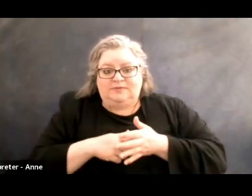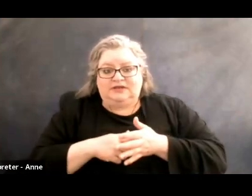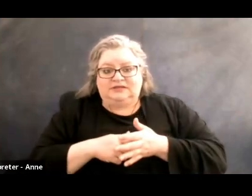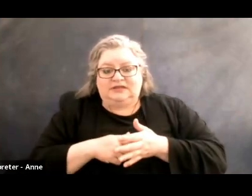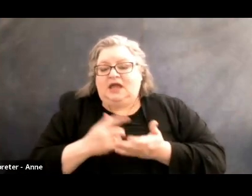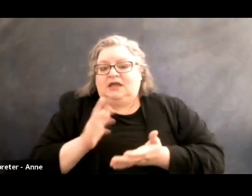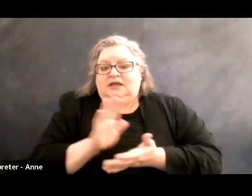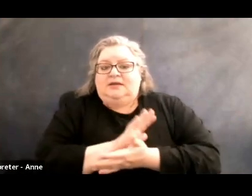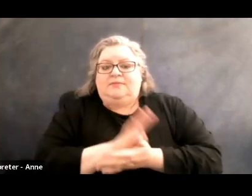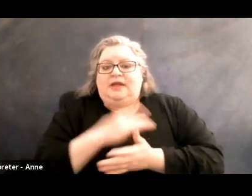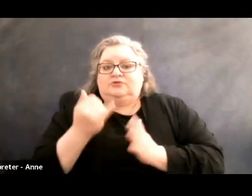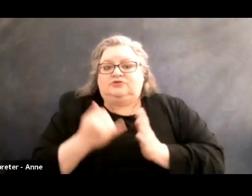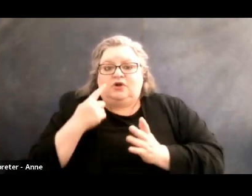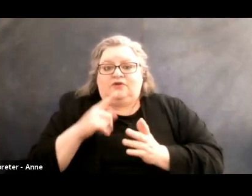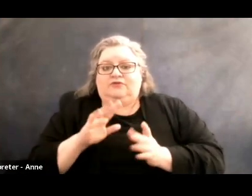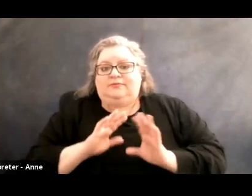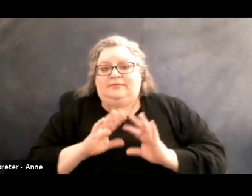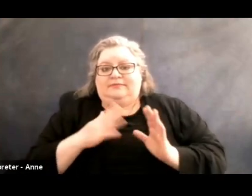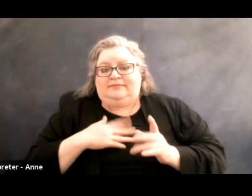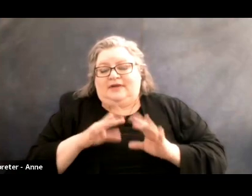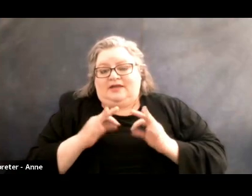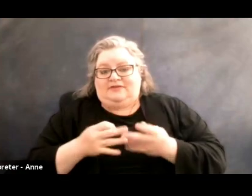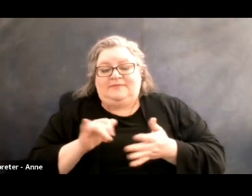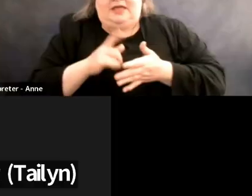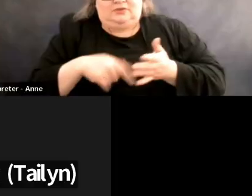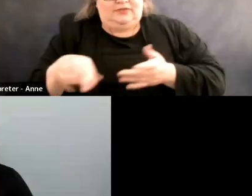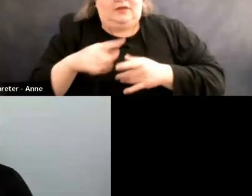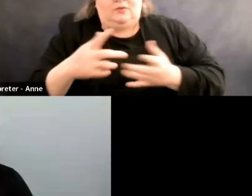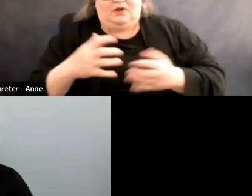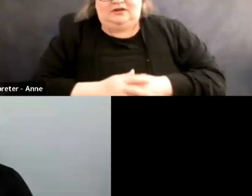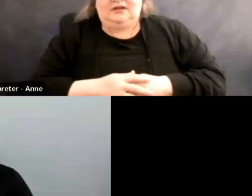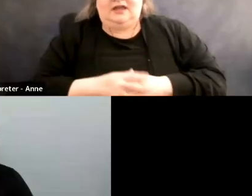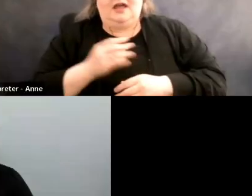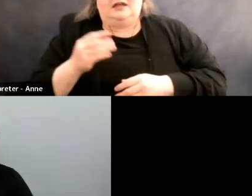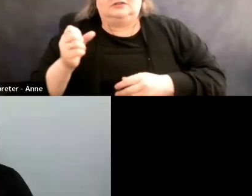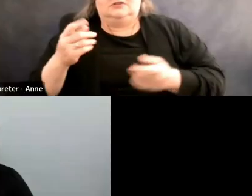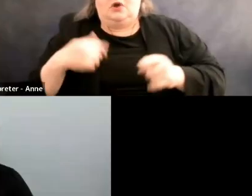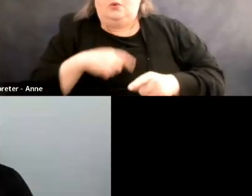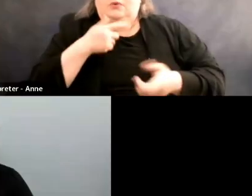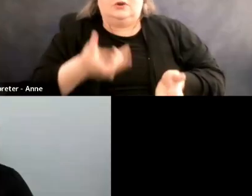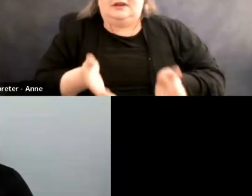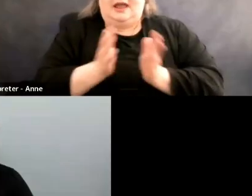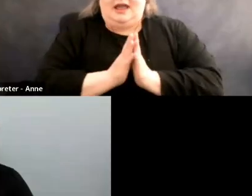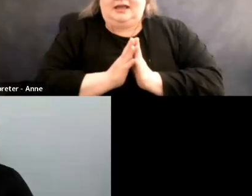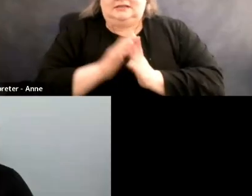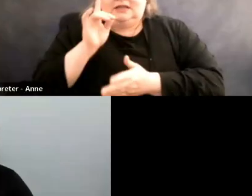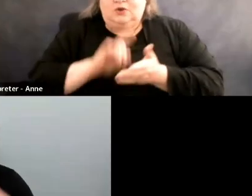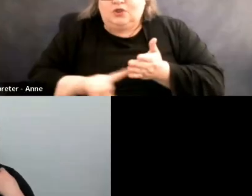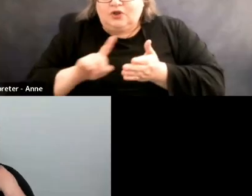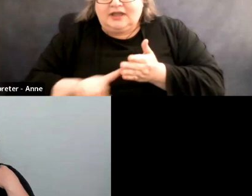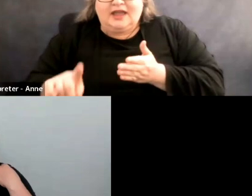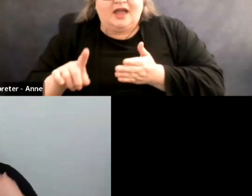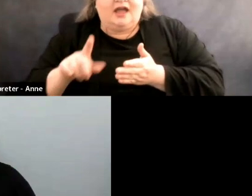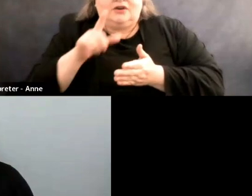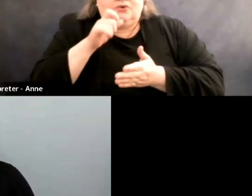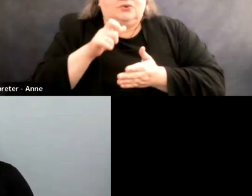of paper in a drawer for my family. That's what they were. And so we weren't asking or looking at